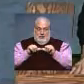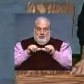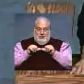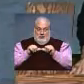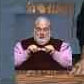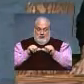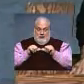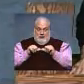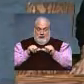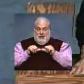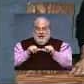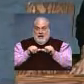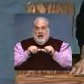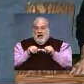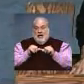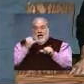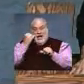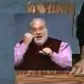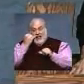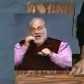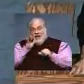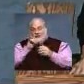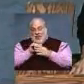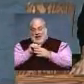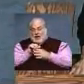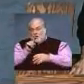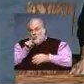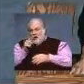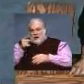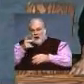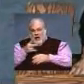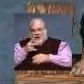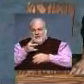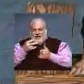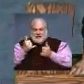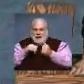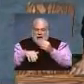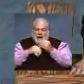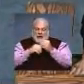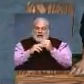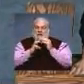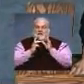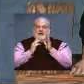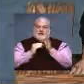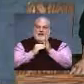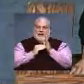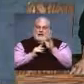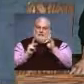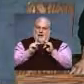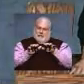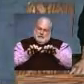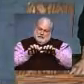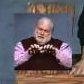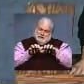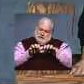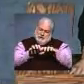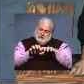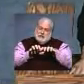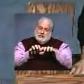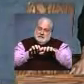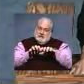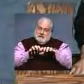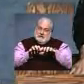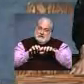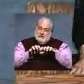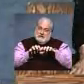1.5 people per apartment, that's 6,000 people. That's a pretty good-sized town for